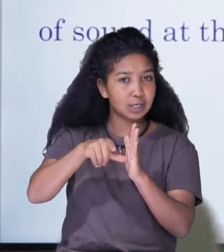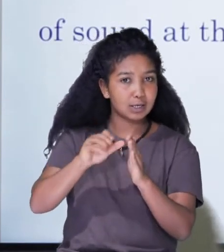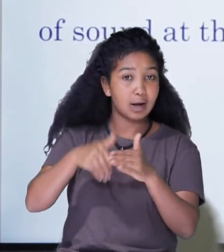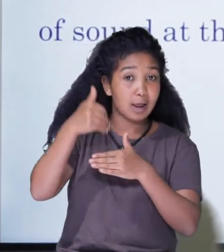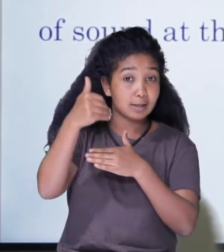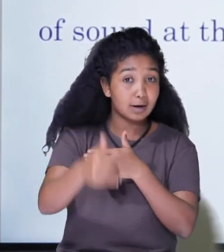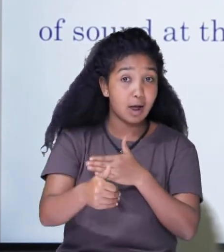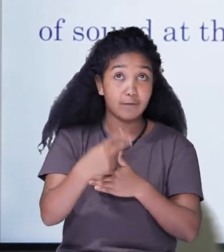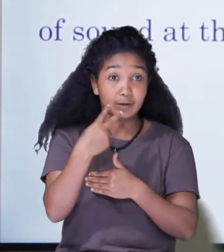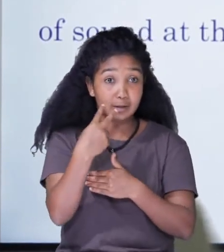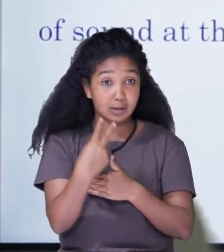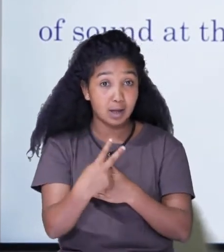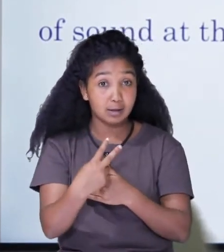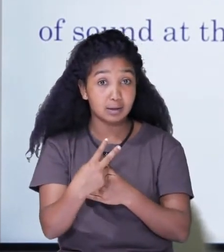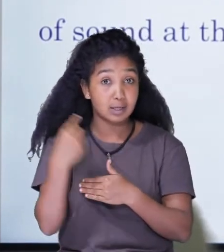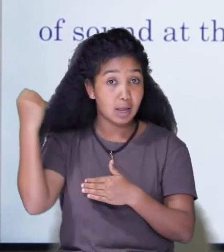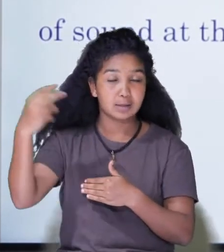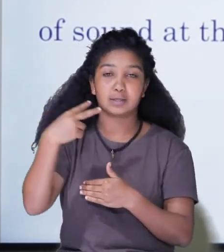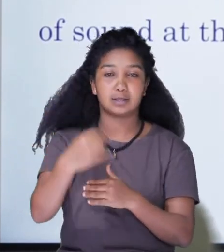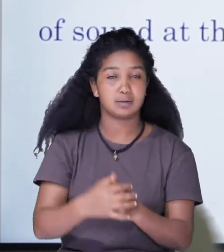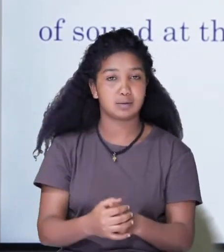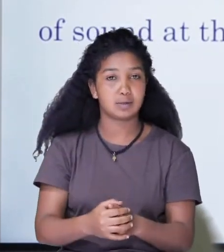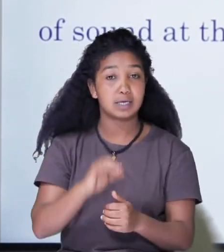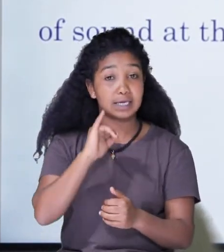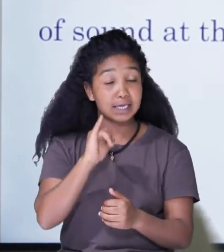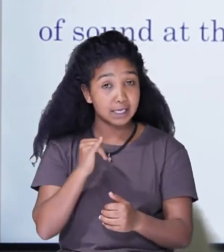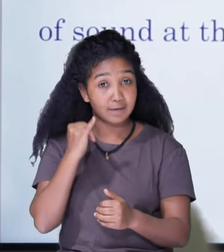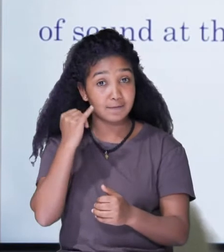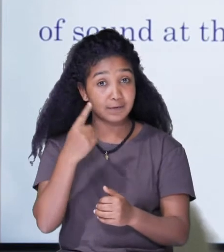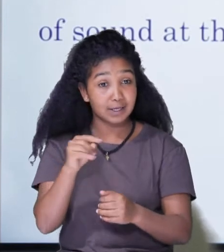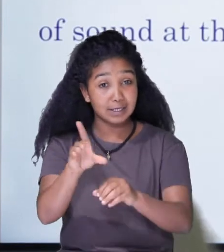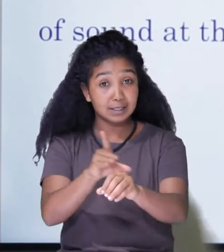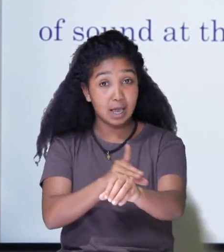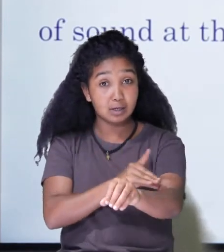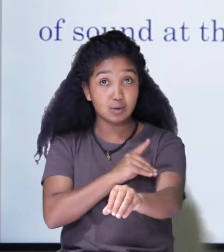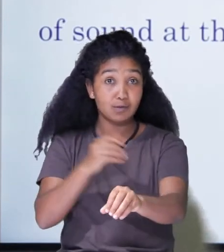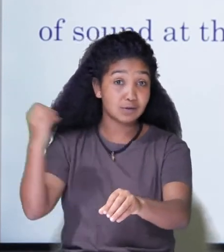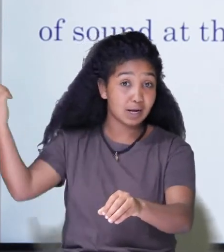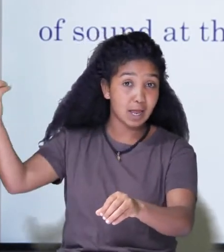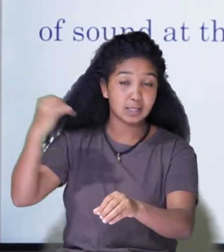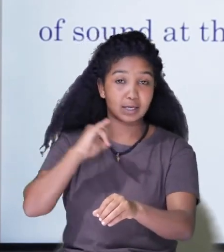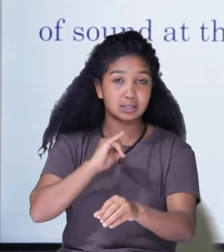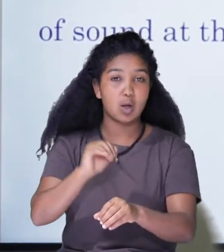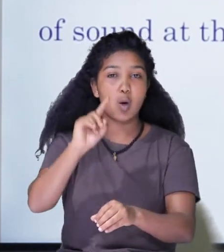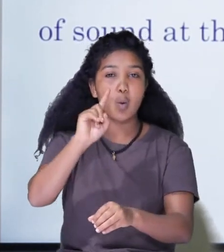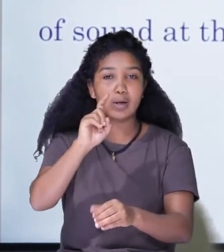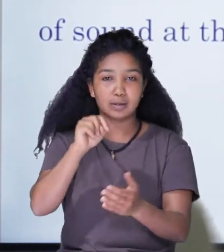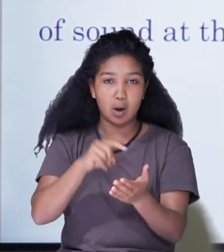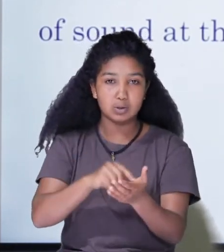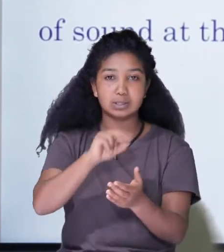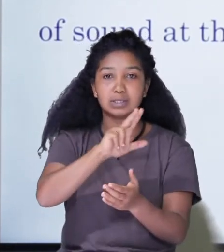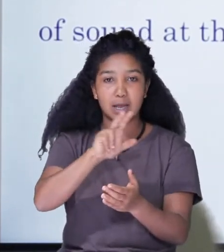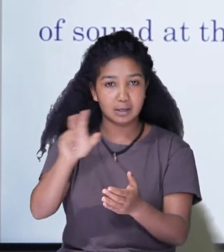later after the lightning is seen. If the distance of the lightning is